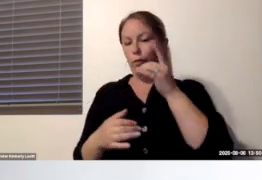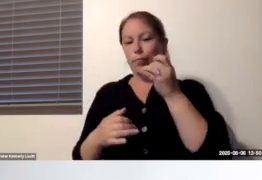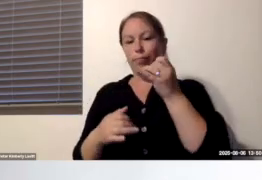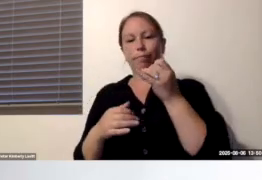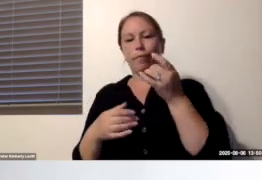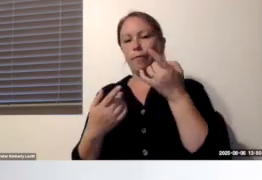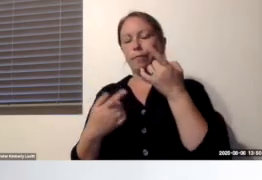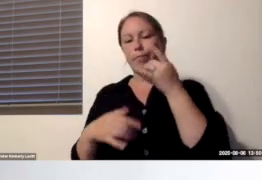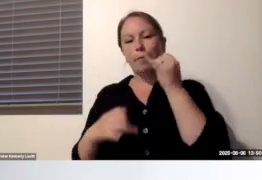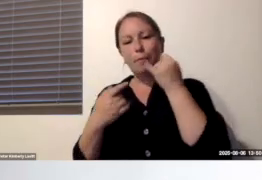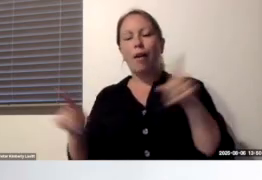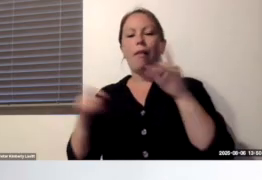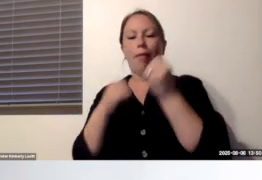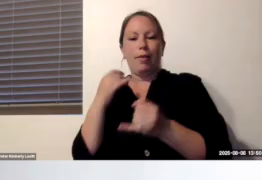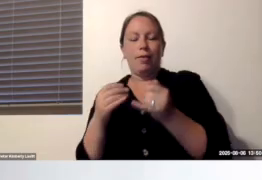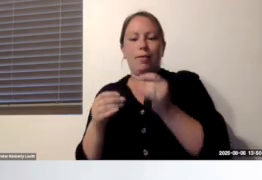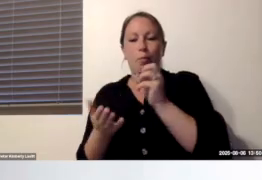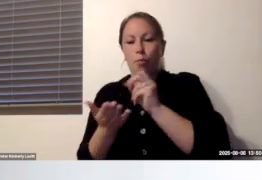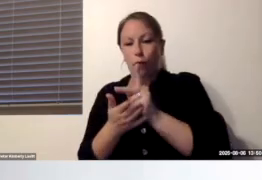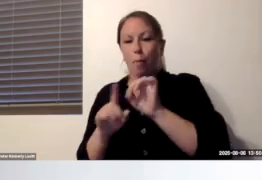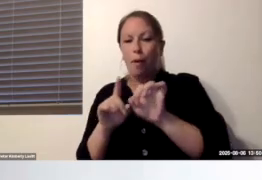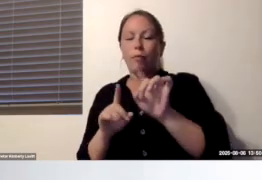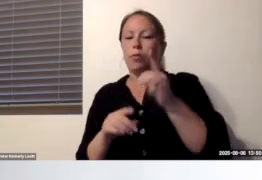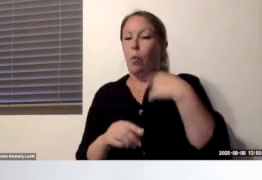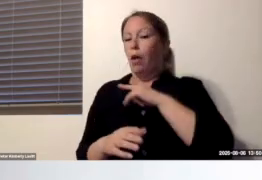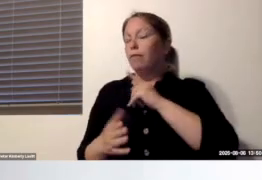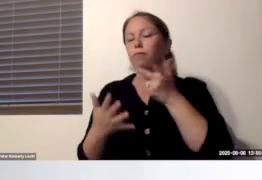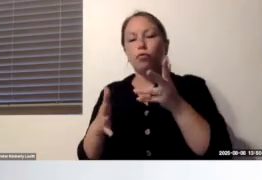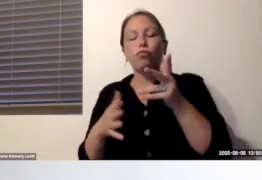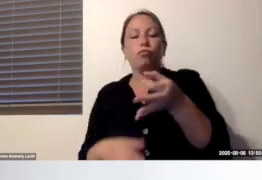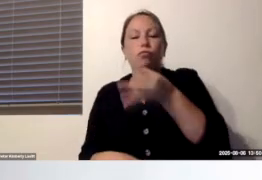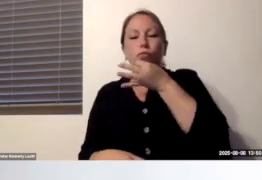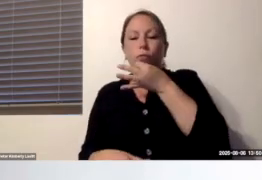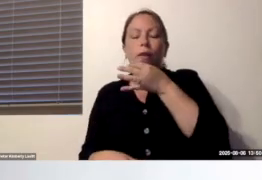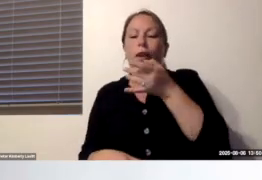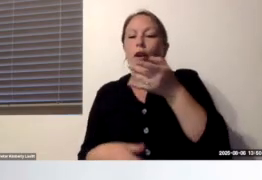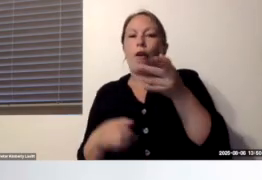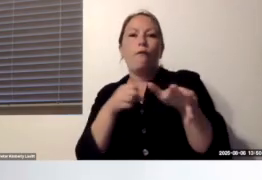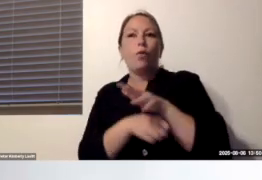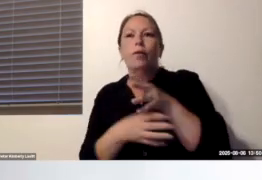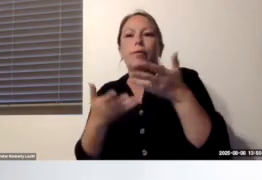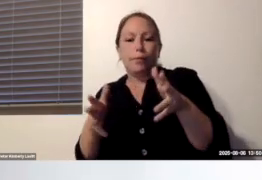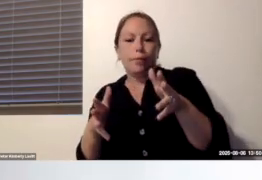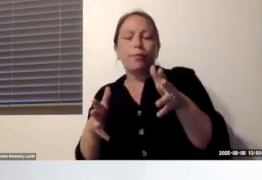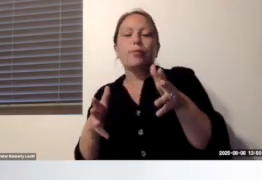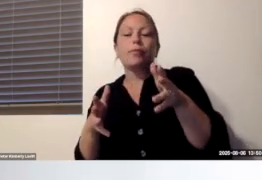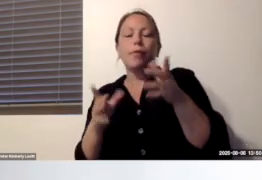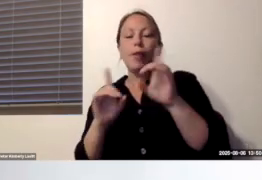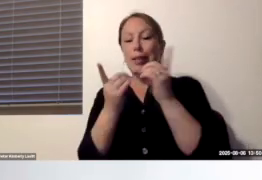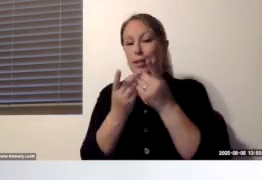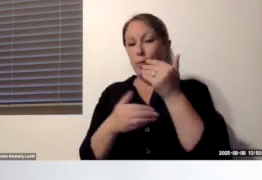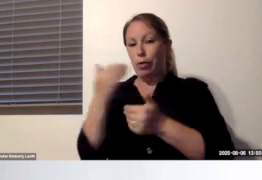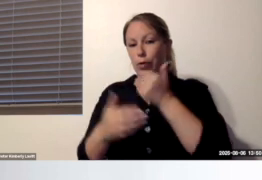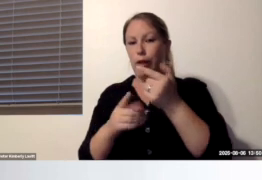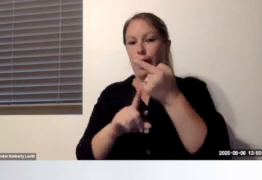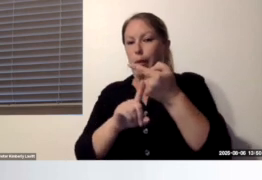kind of depend on the district. But we are close. I mean, they should be executed, I'd say, fully executed, depending upon district processes within the next